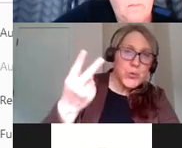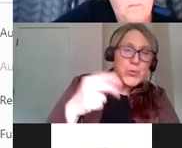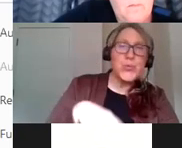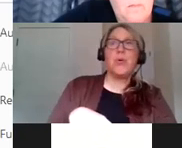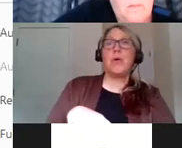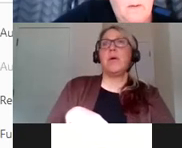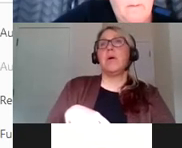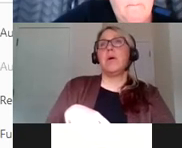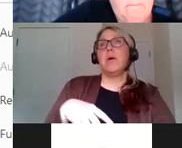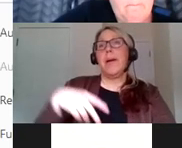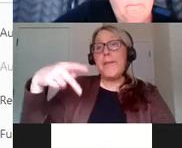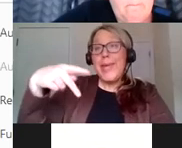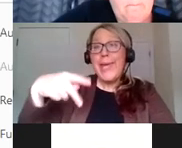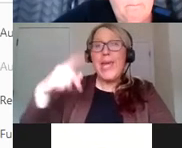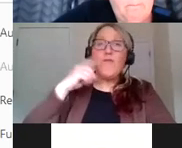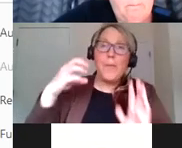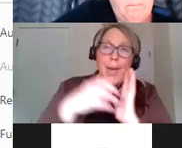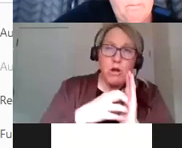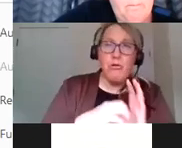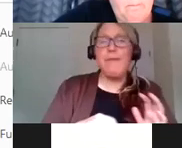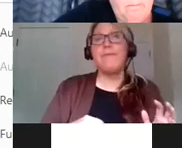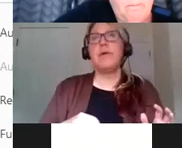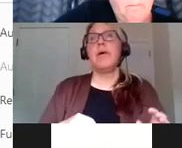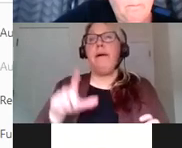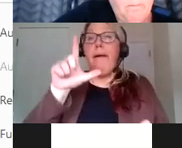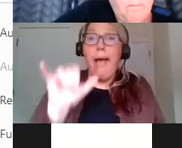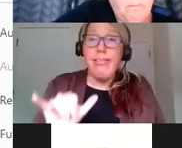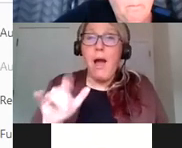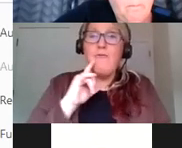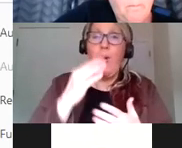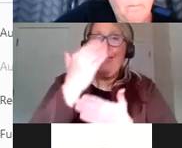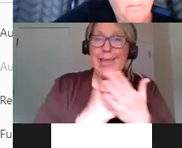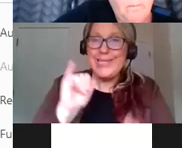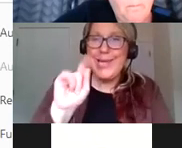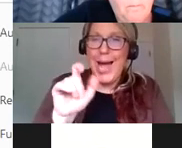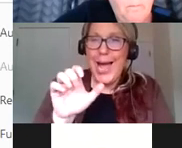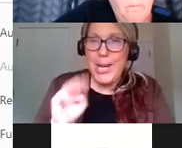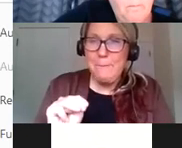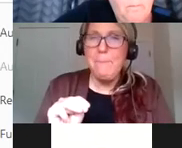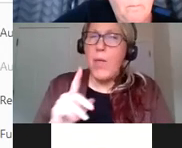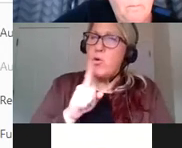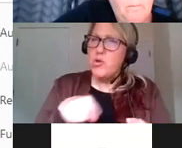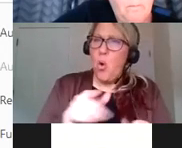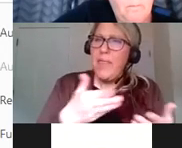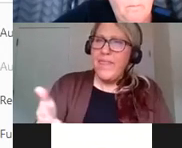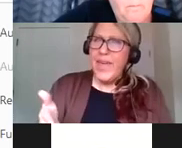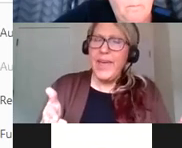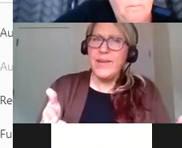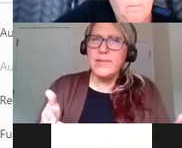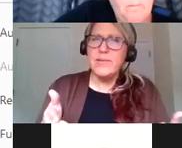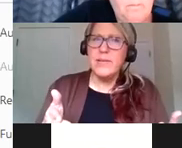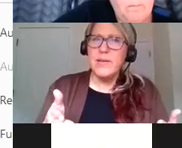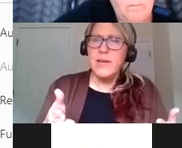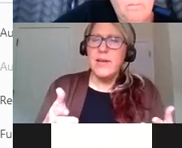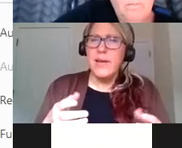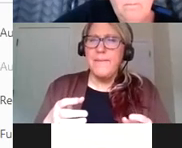or P for paragraph, LI for list item. Those are all things in the background